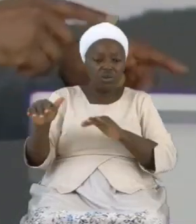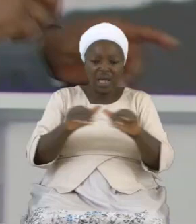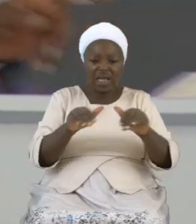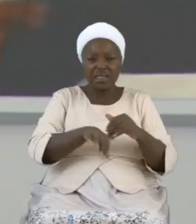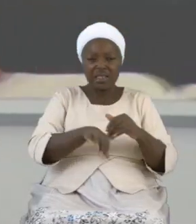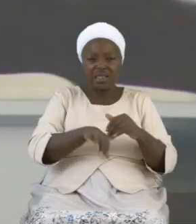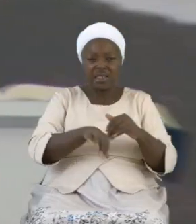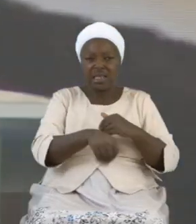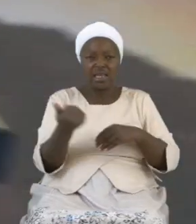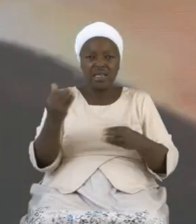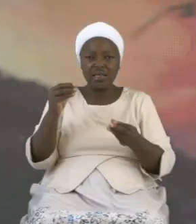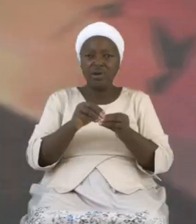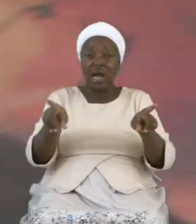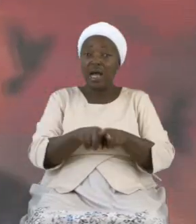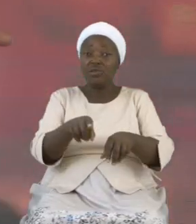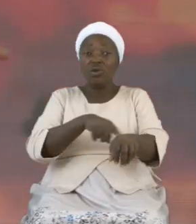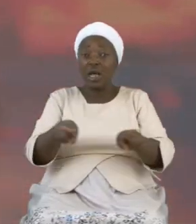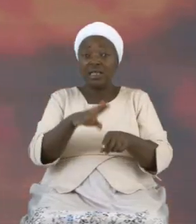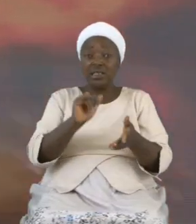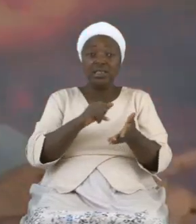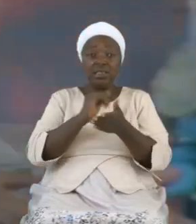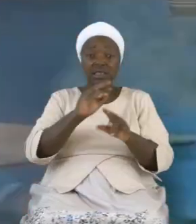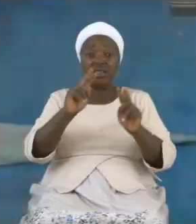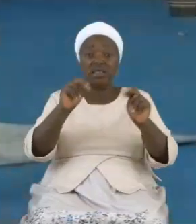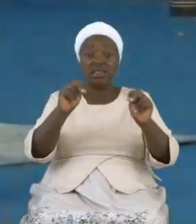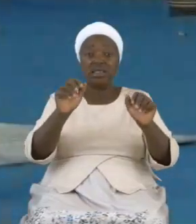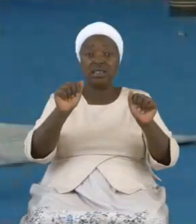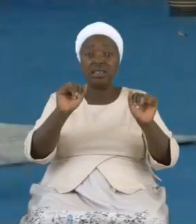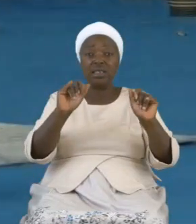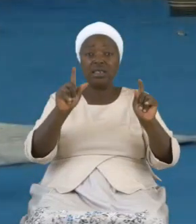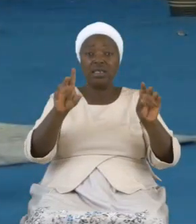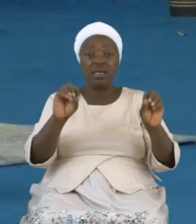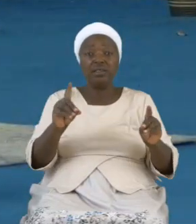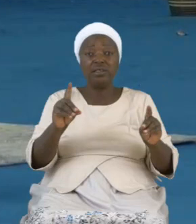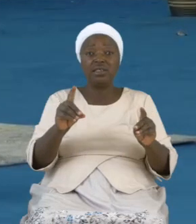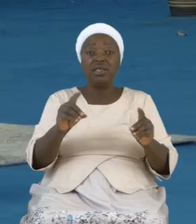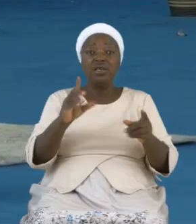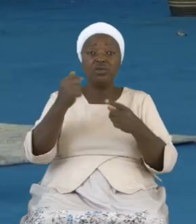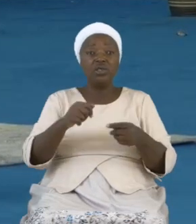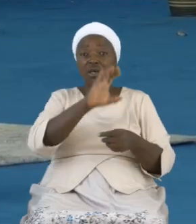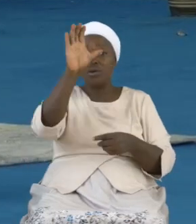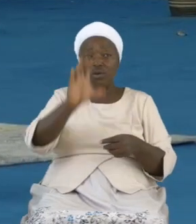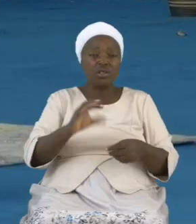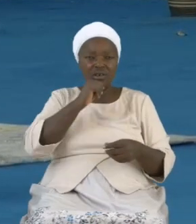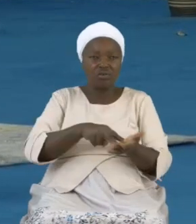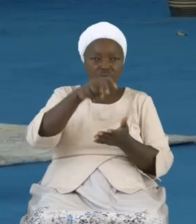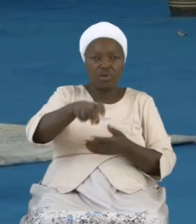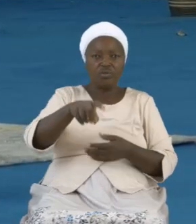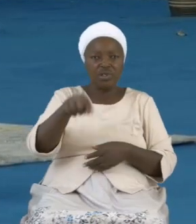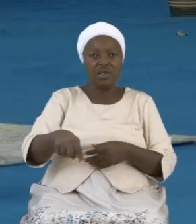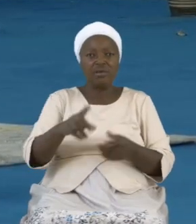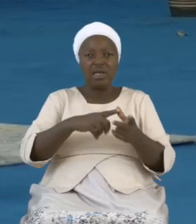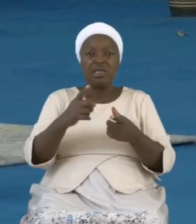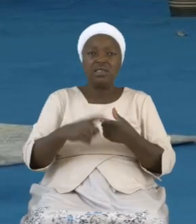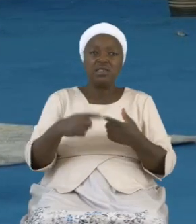long as he's nailed to the cross, he cannot jump down and then go on the highway and be doing what he was